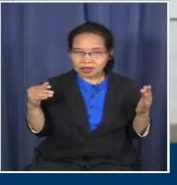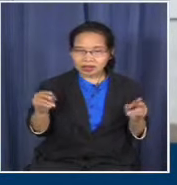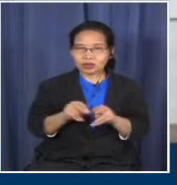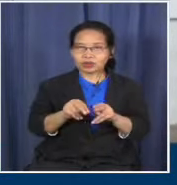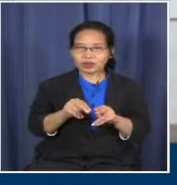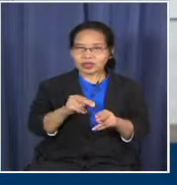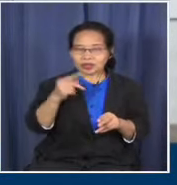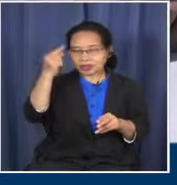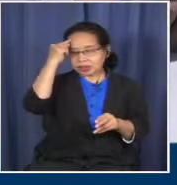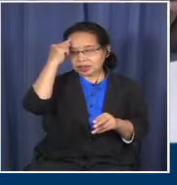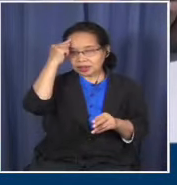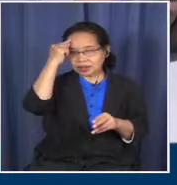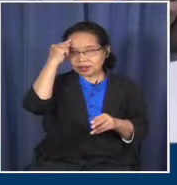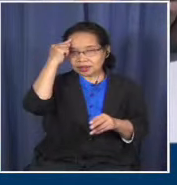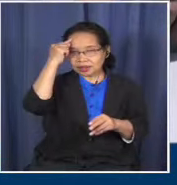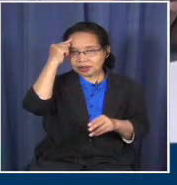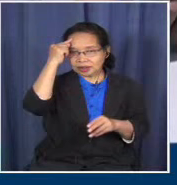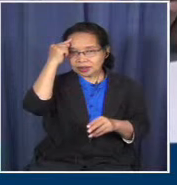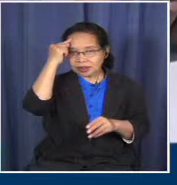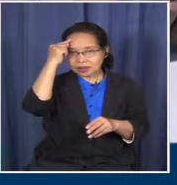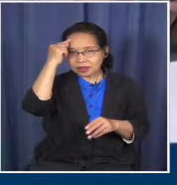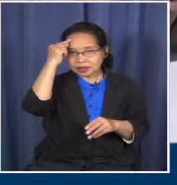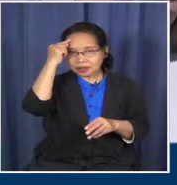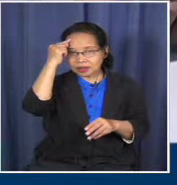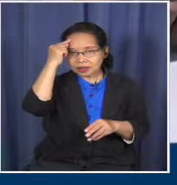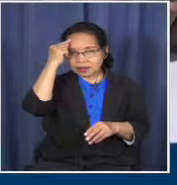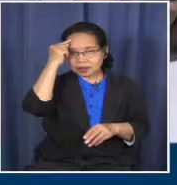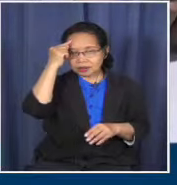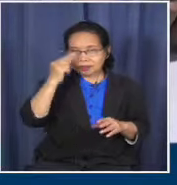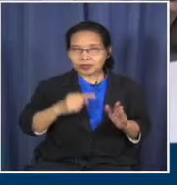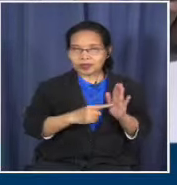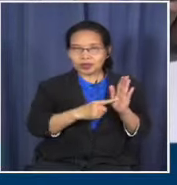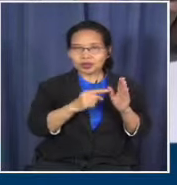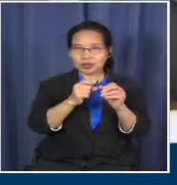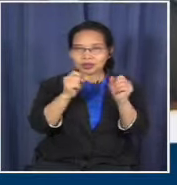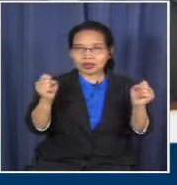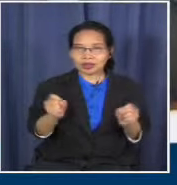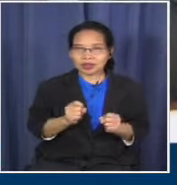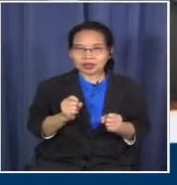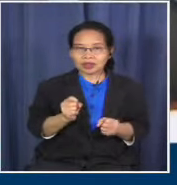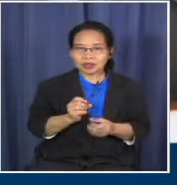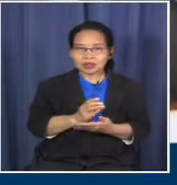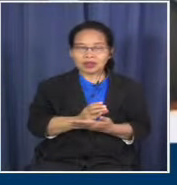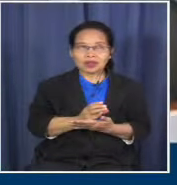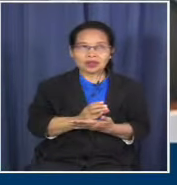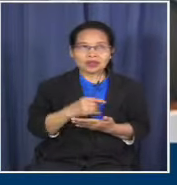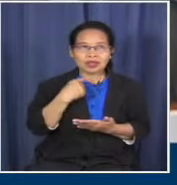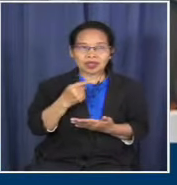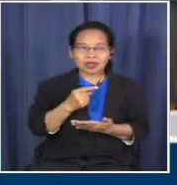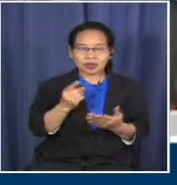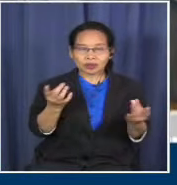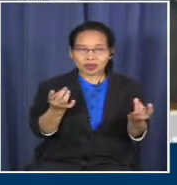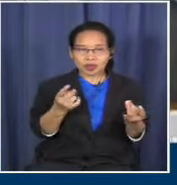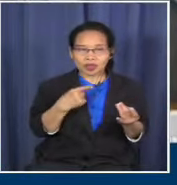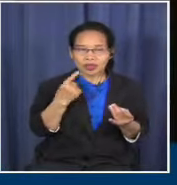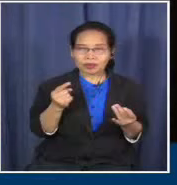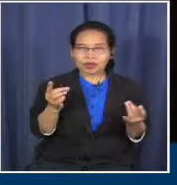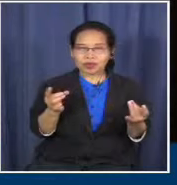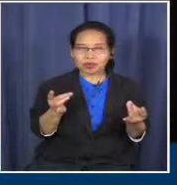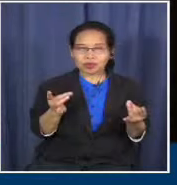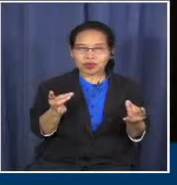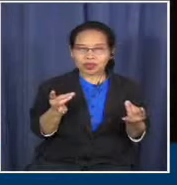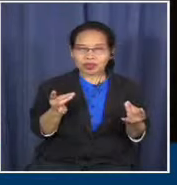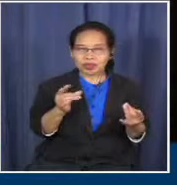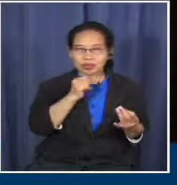Buddha, which are against normal thinking. Let us put on the screen one of the sayings of